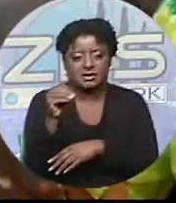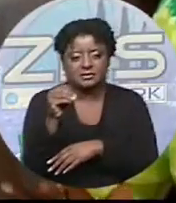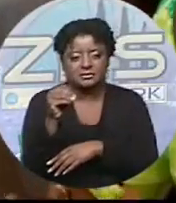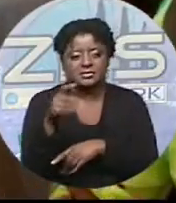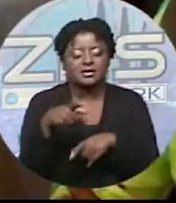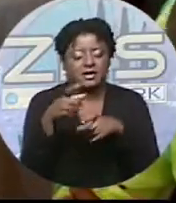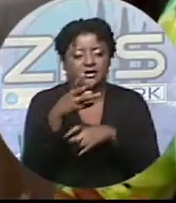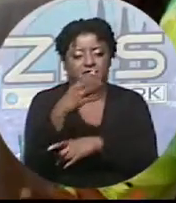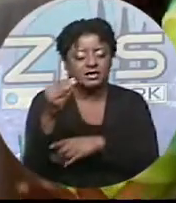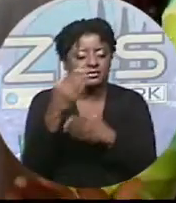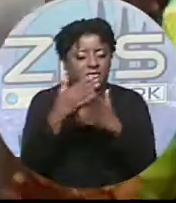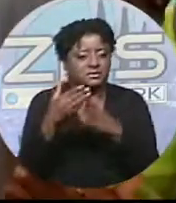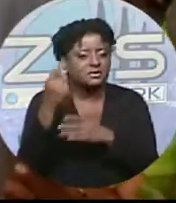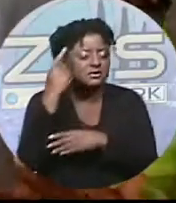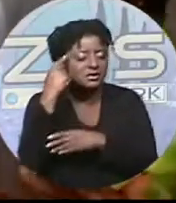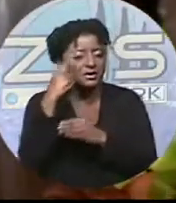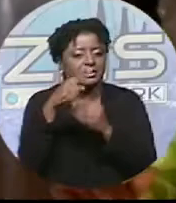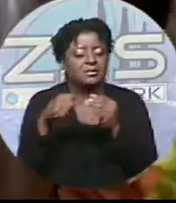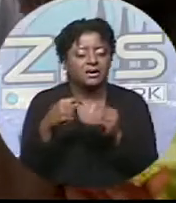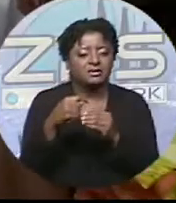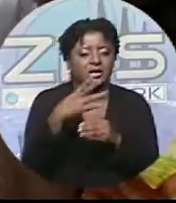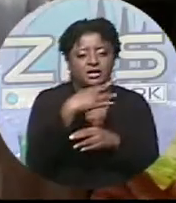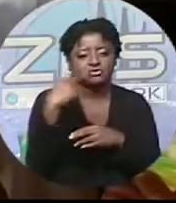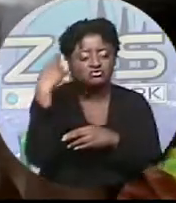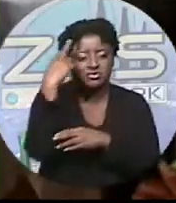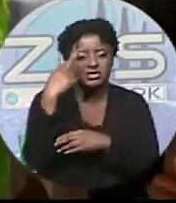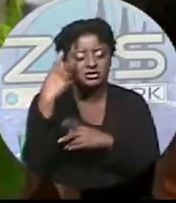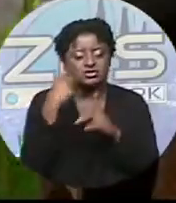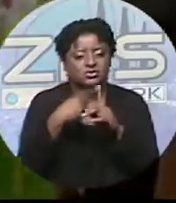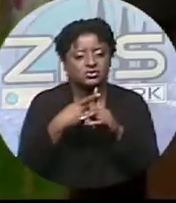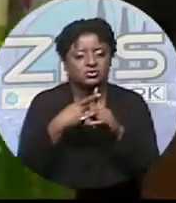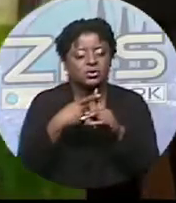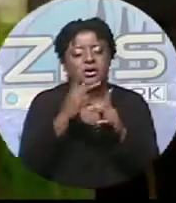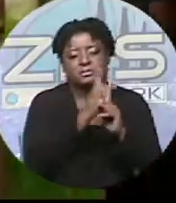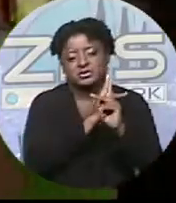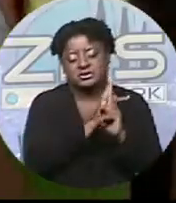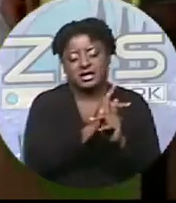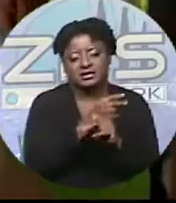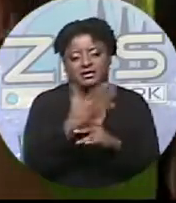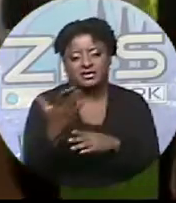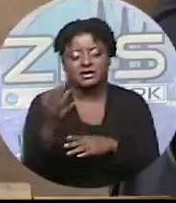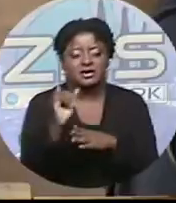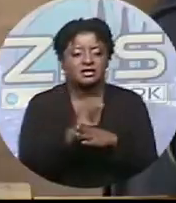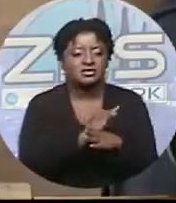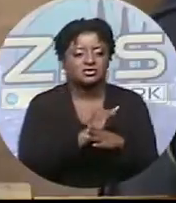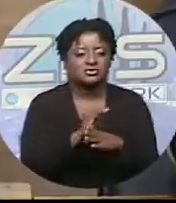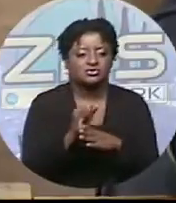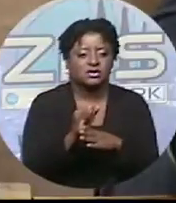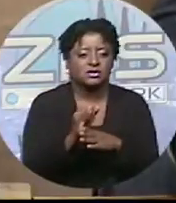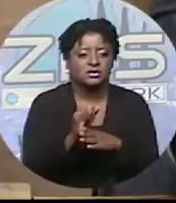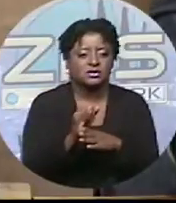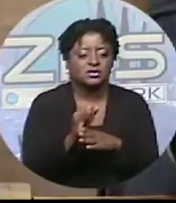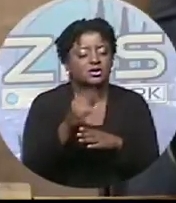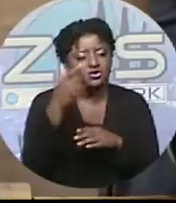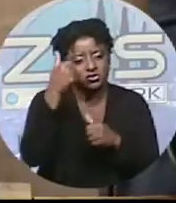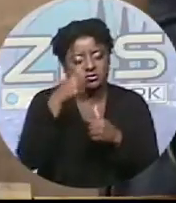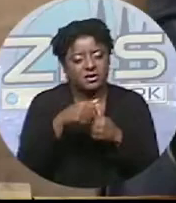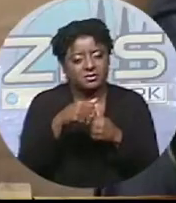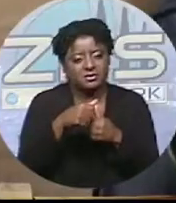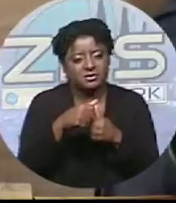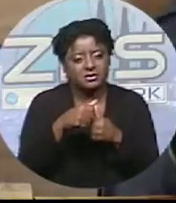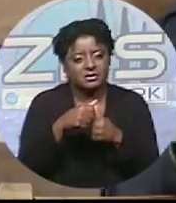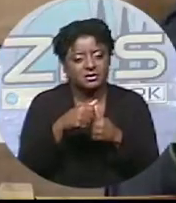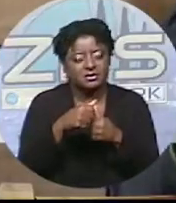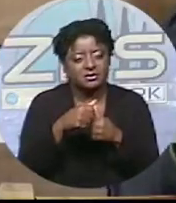thought and a reason to act accordingly to protect the industry. You remember that little adage? The one apple could